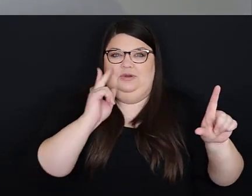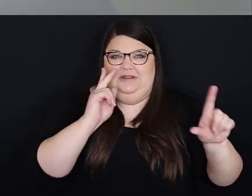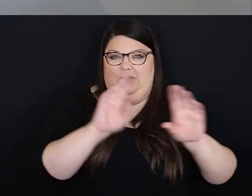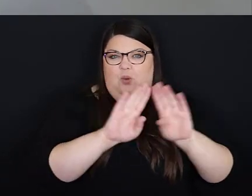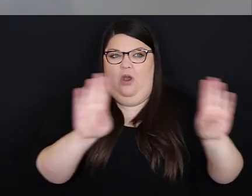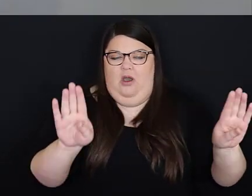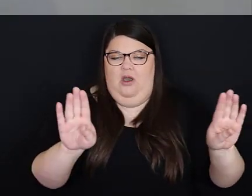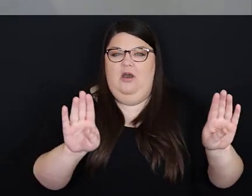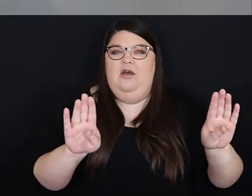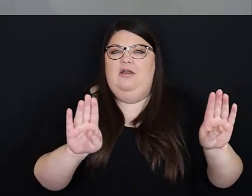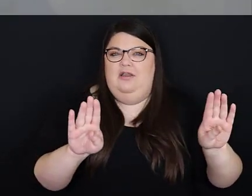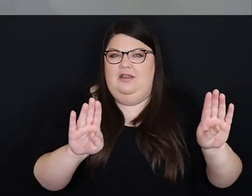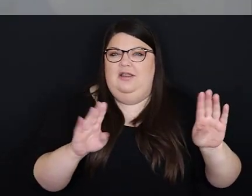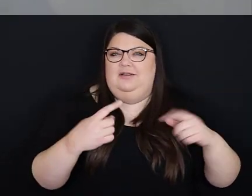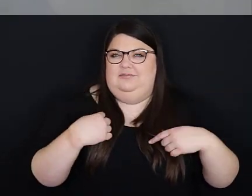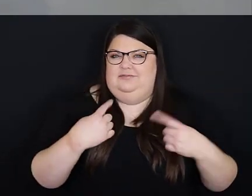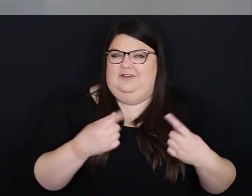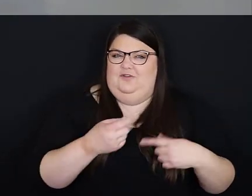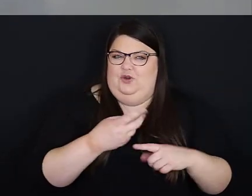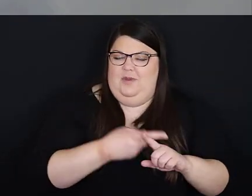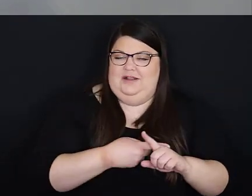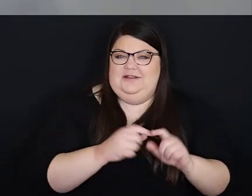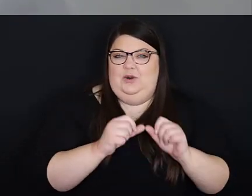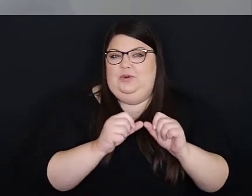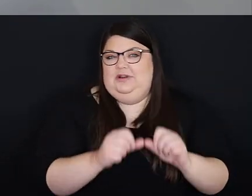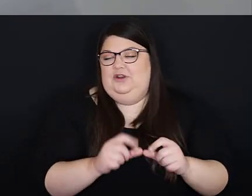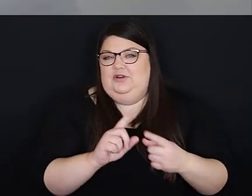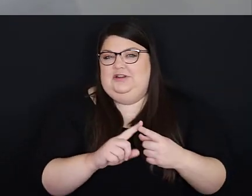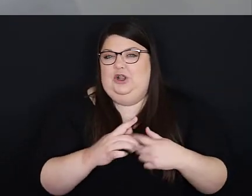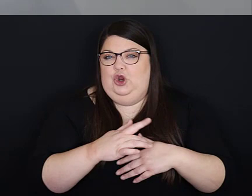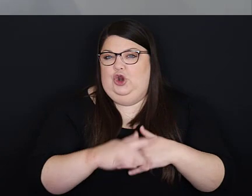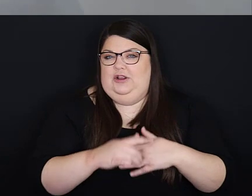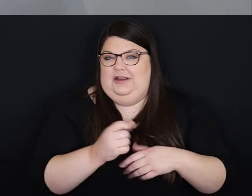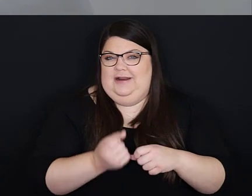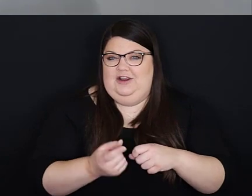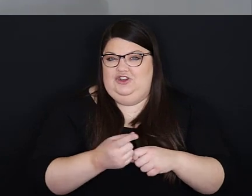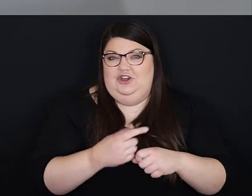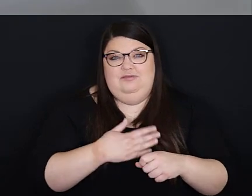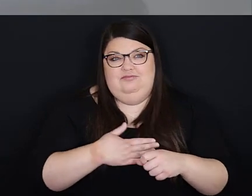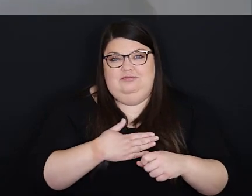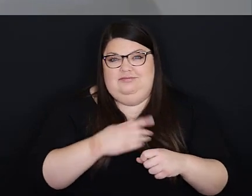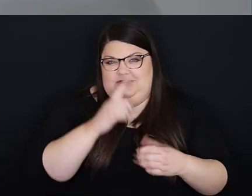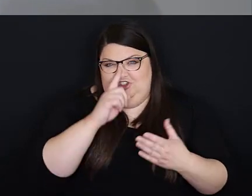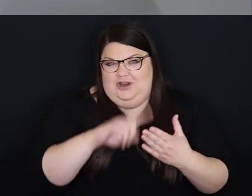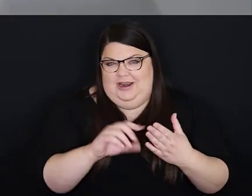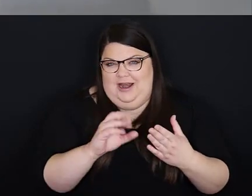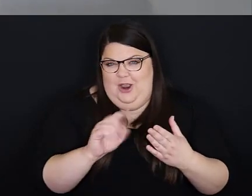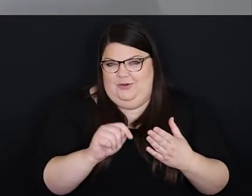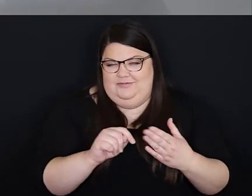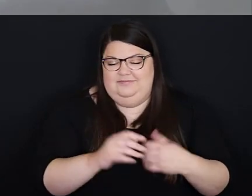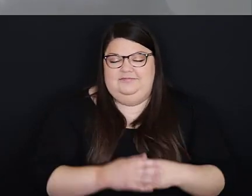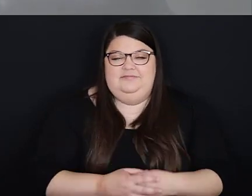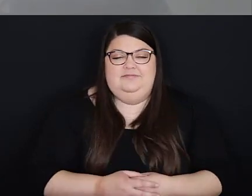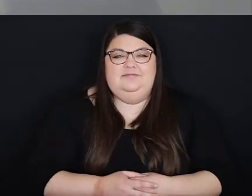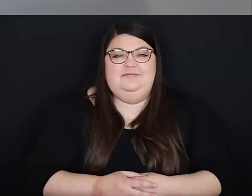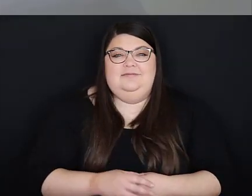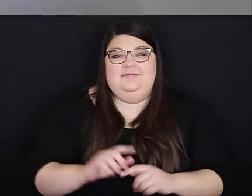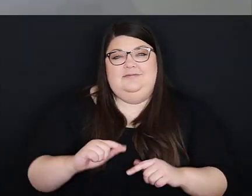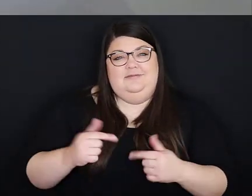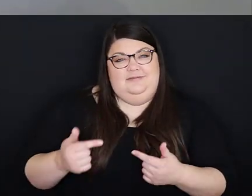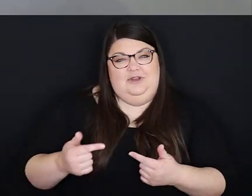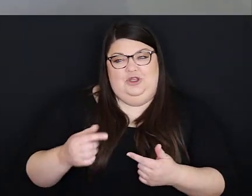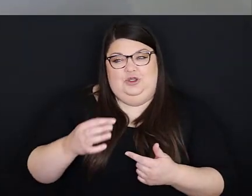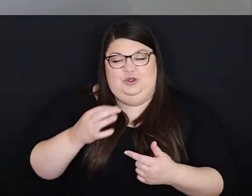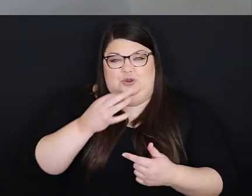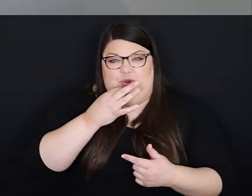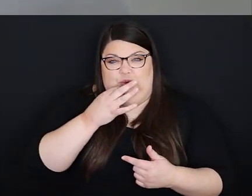here until early next year. So please check that out if you haven't already. I'm going to turn it over to Oscar Hisa here in a